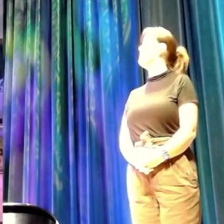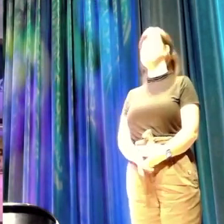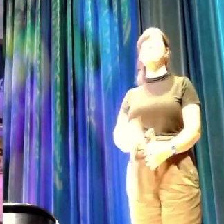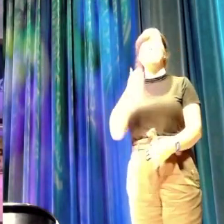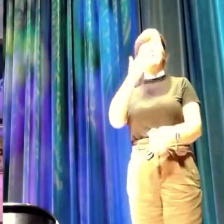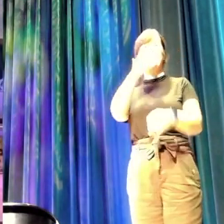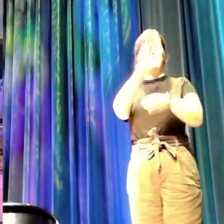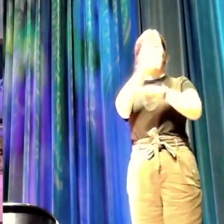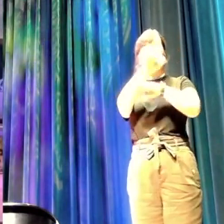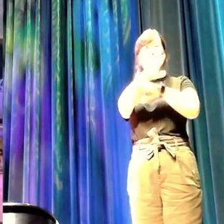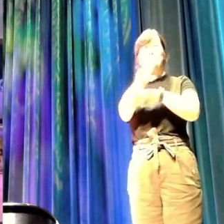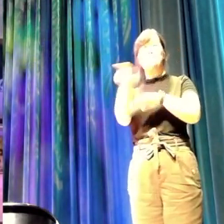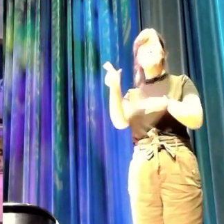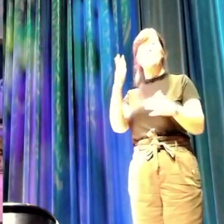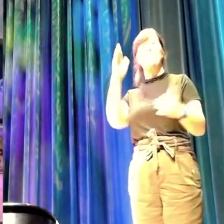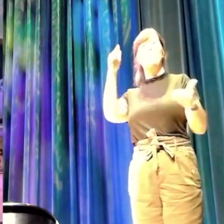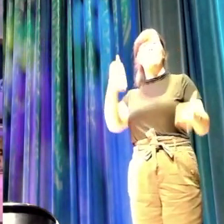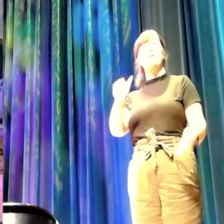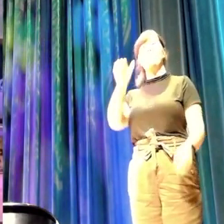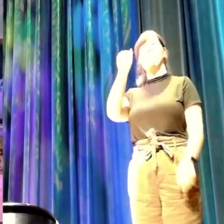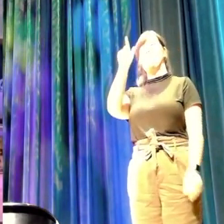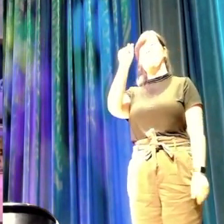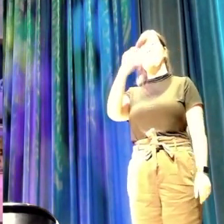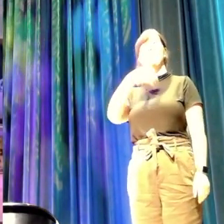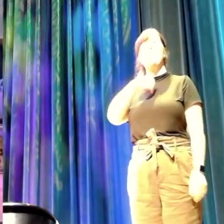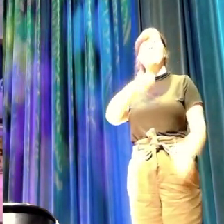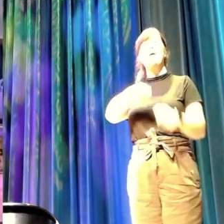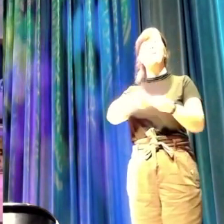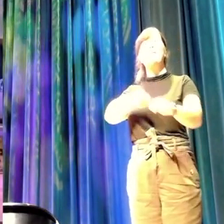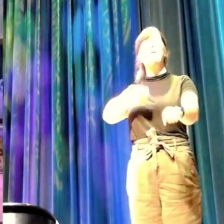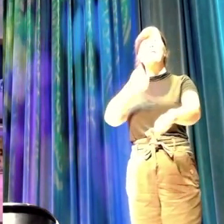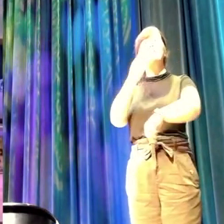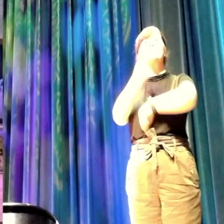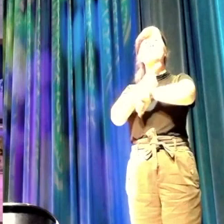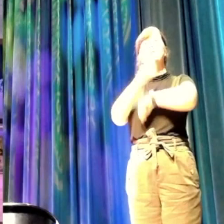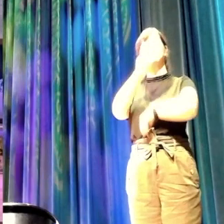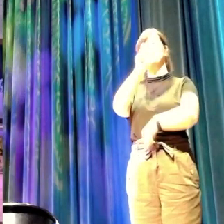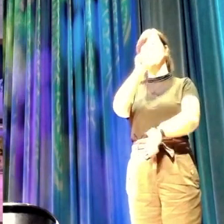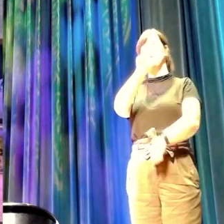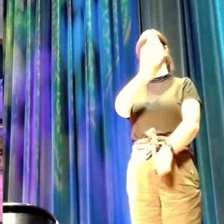Good afternoon, everyone, and welcome to Alabama White Paint Day 2022.